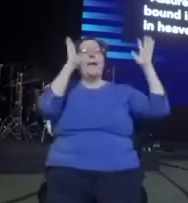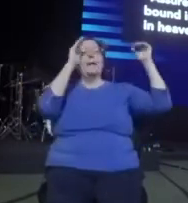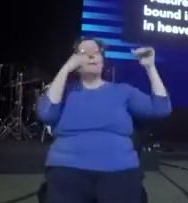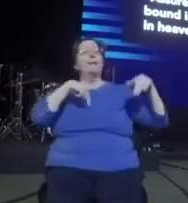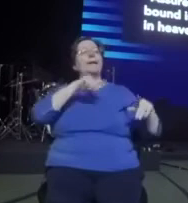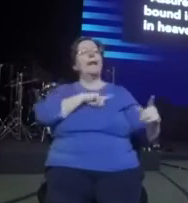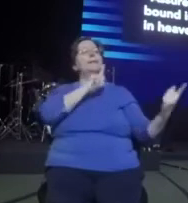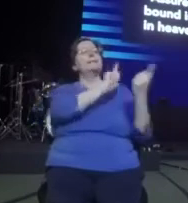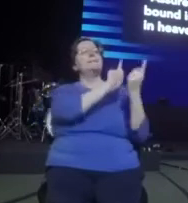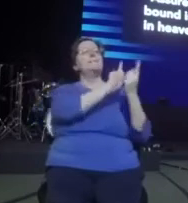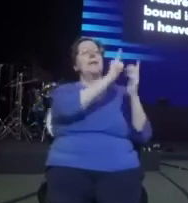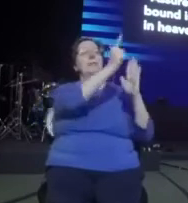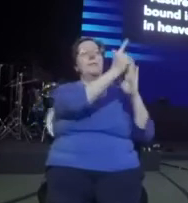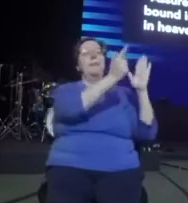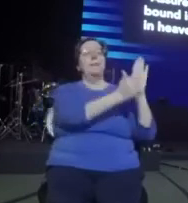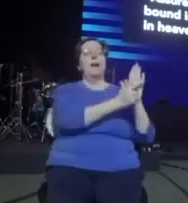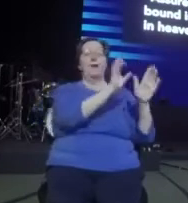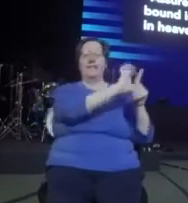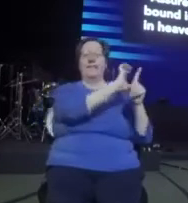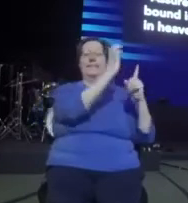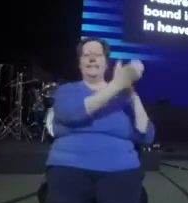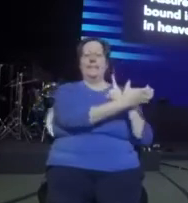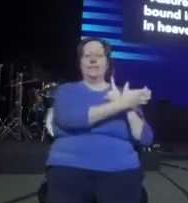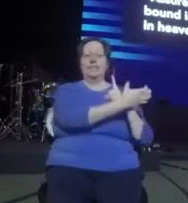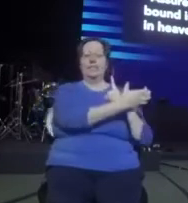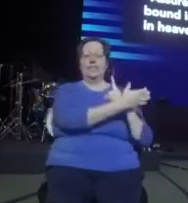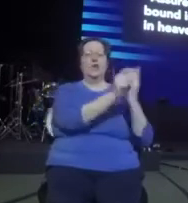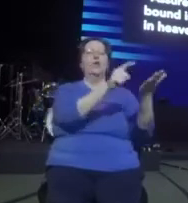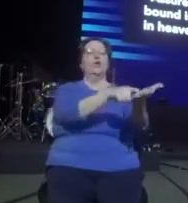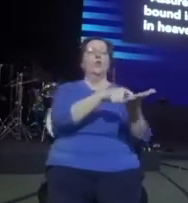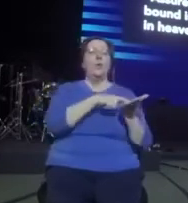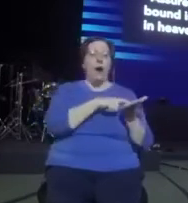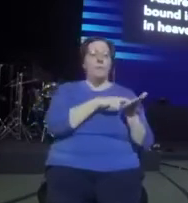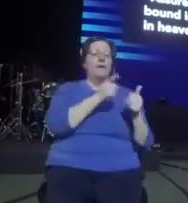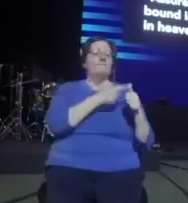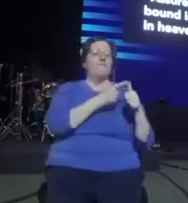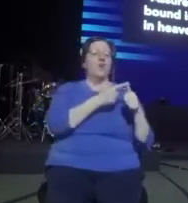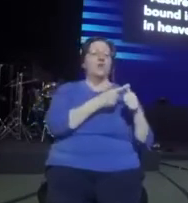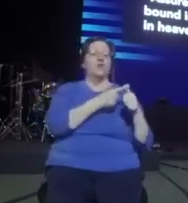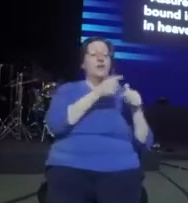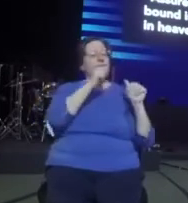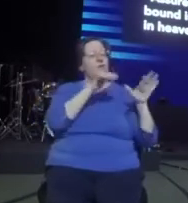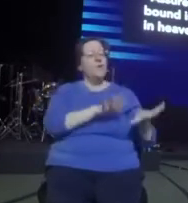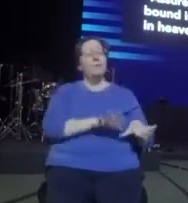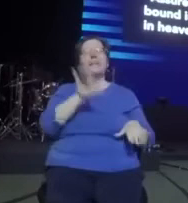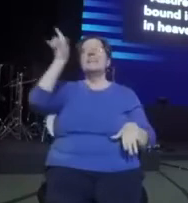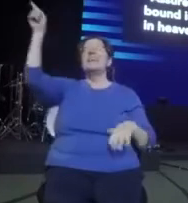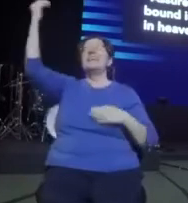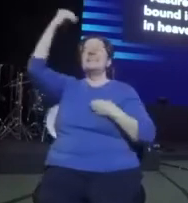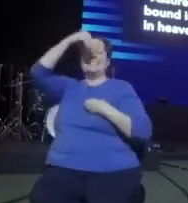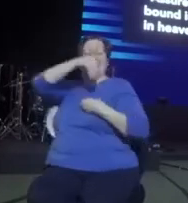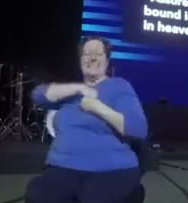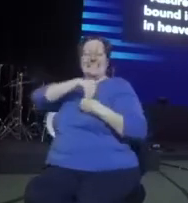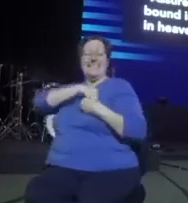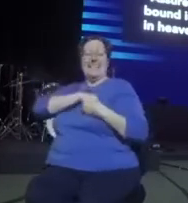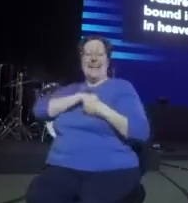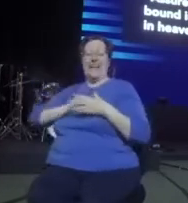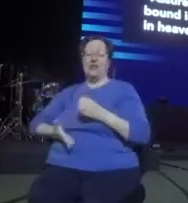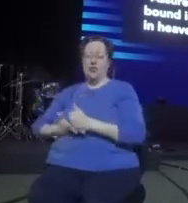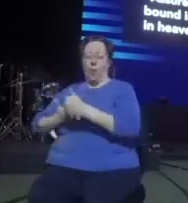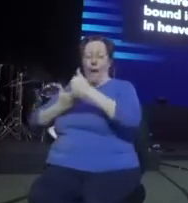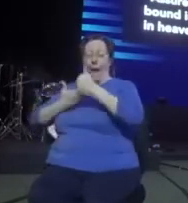to fulfill these conditions in order to get the blessings now lives in us to help